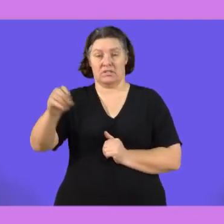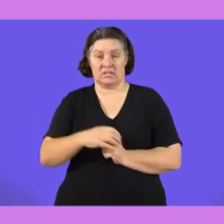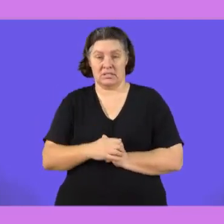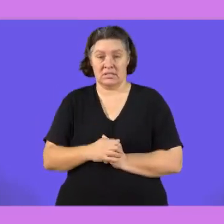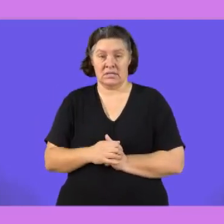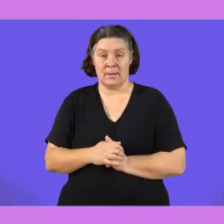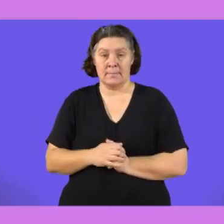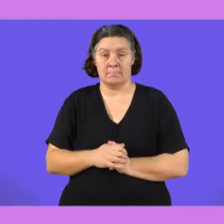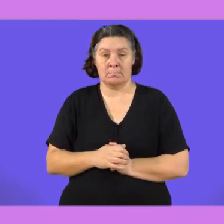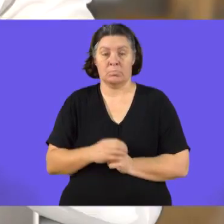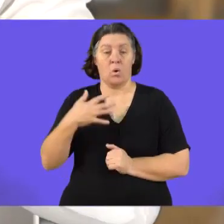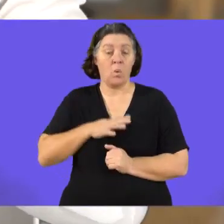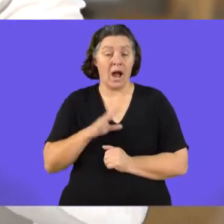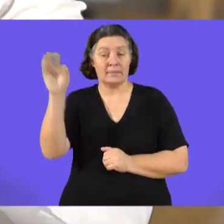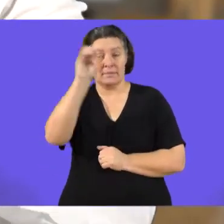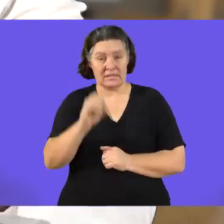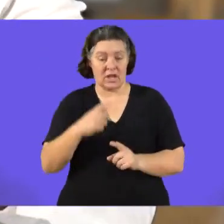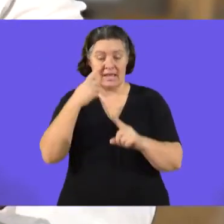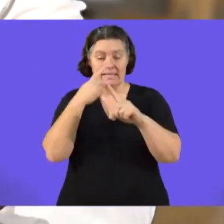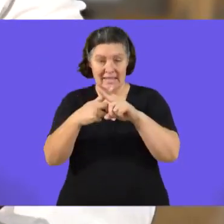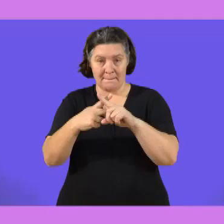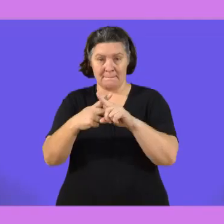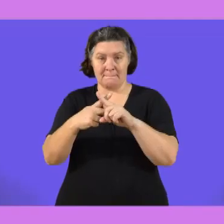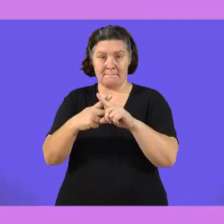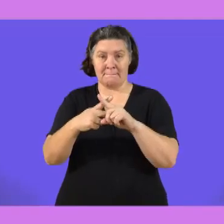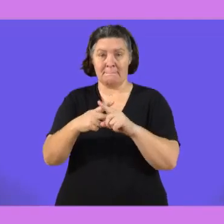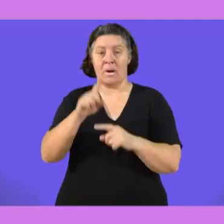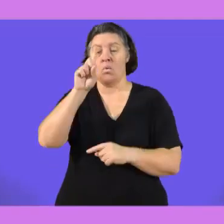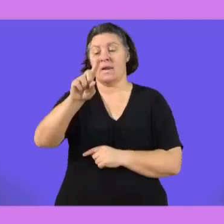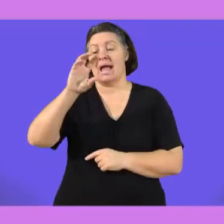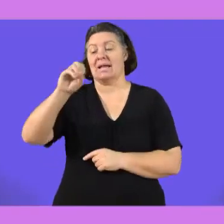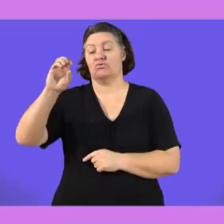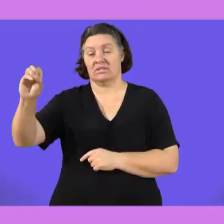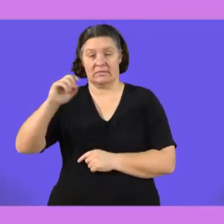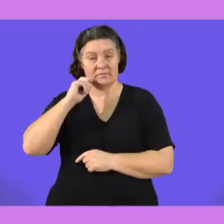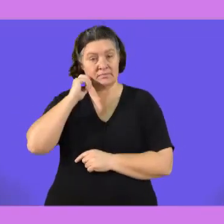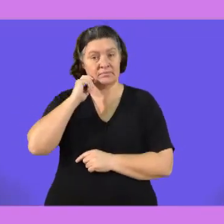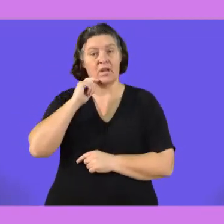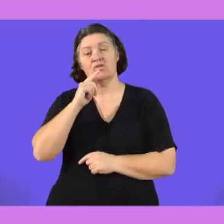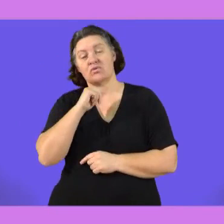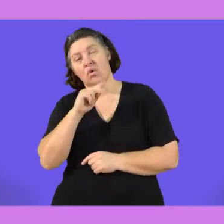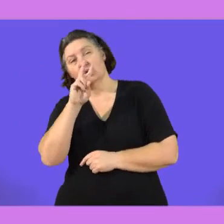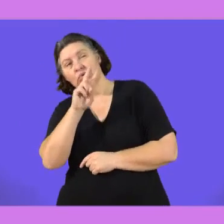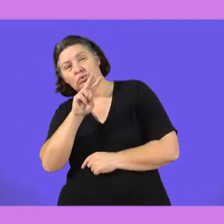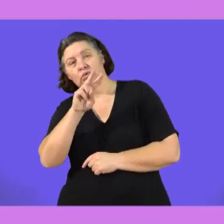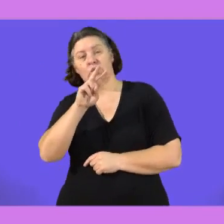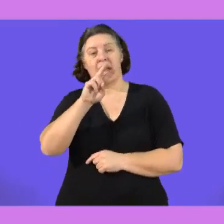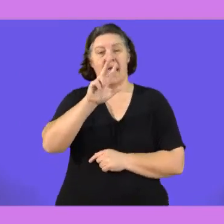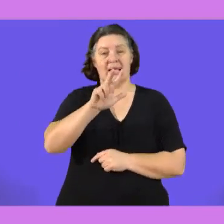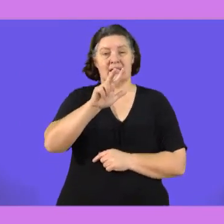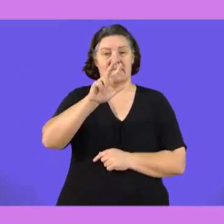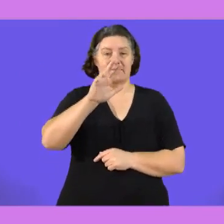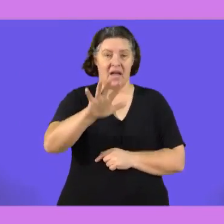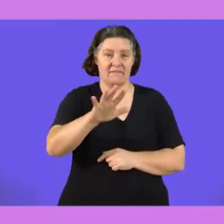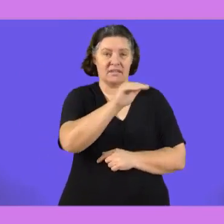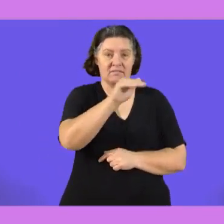2,400 rand. And since I want a percentage, I will multiply this by 100. So let's see, 285